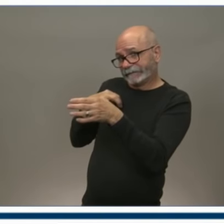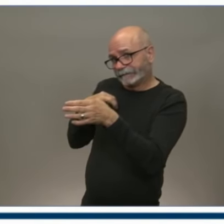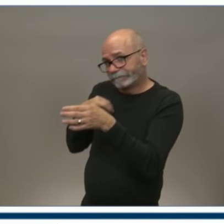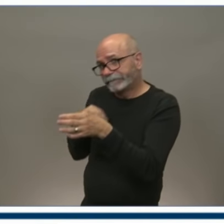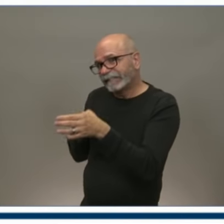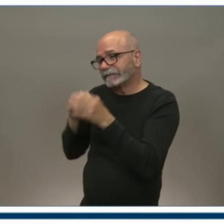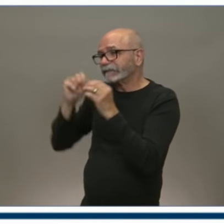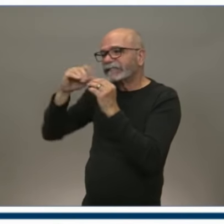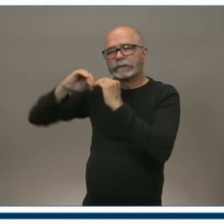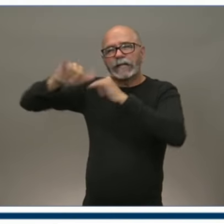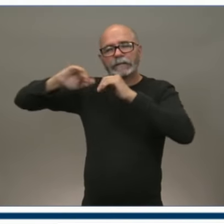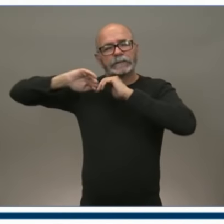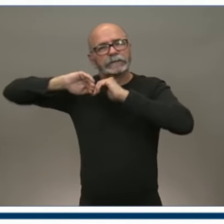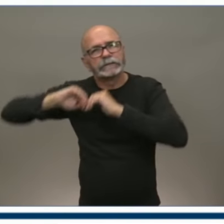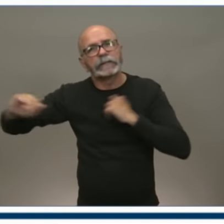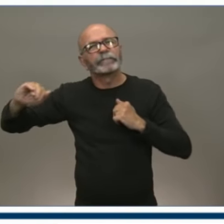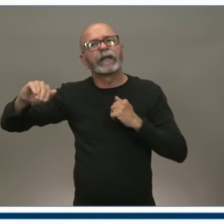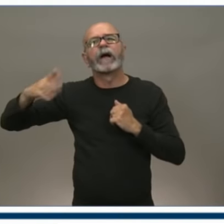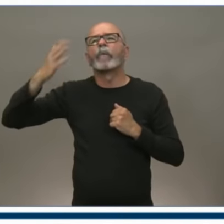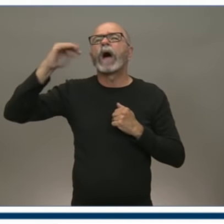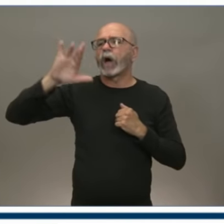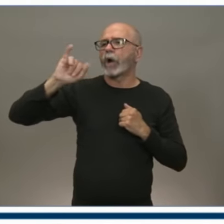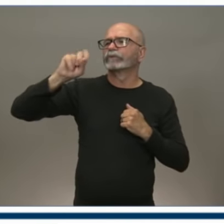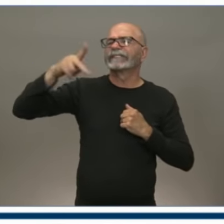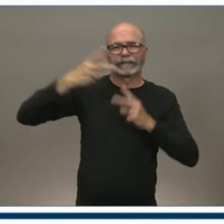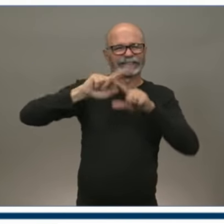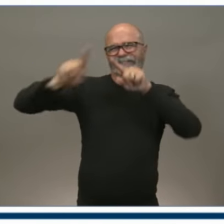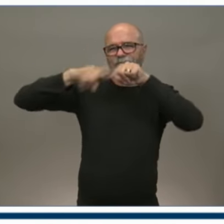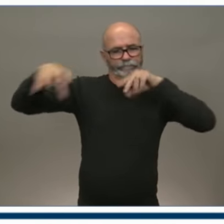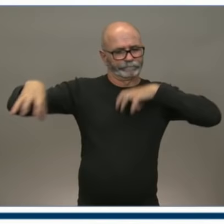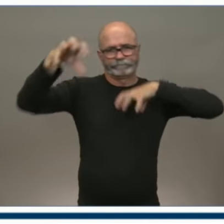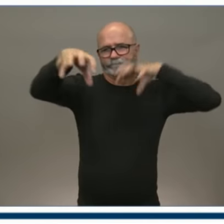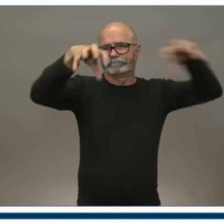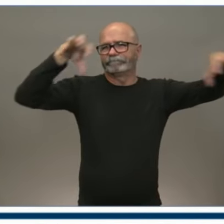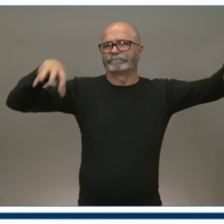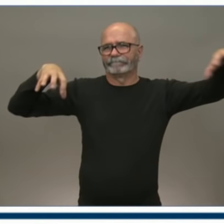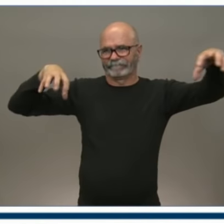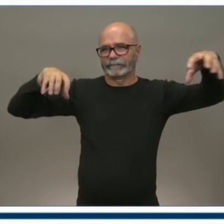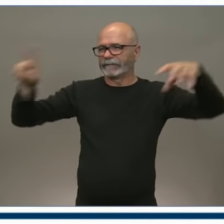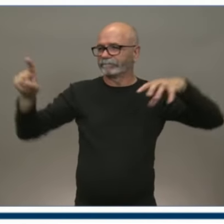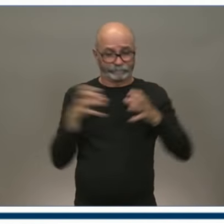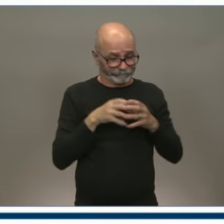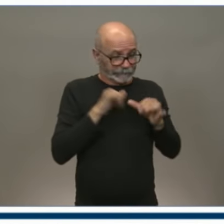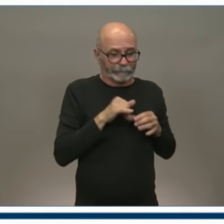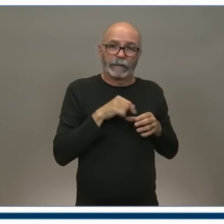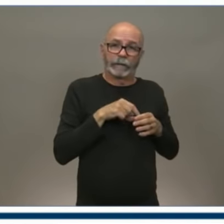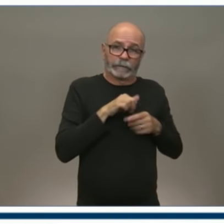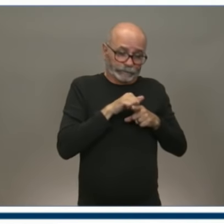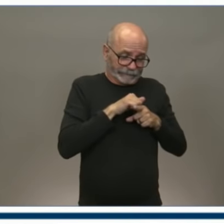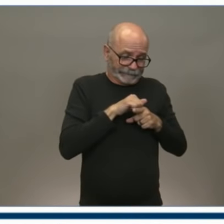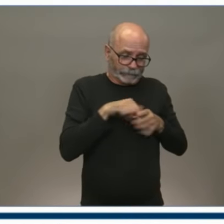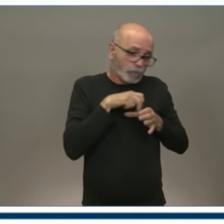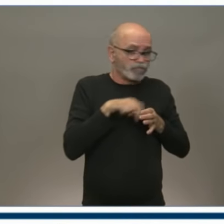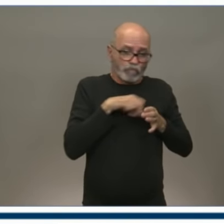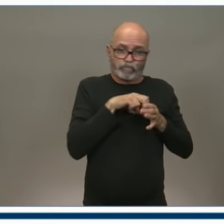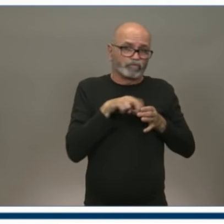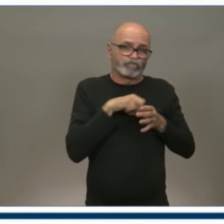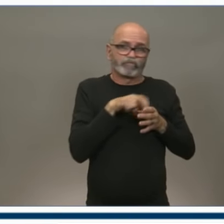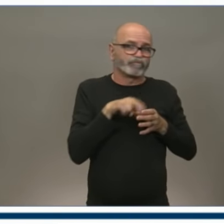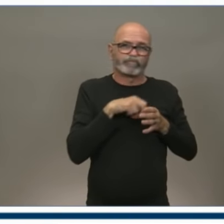separate part of it's a multi-rink complex. They're absolutely quarantined while they do their training. They're in no